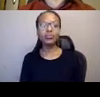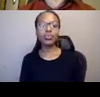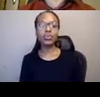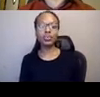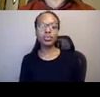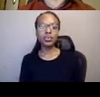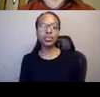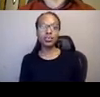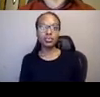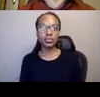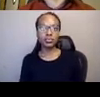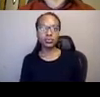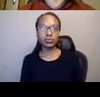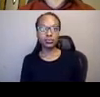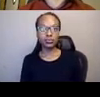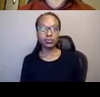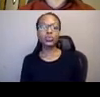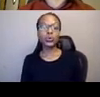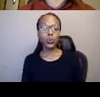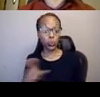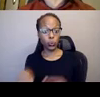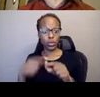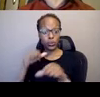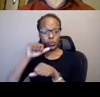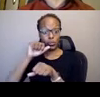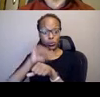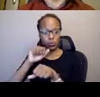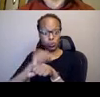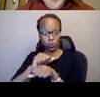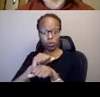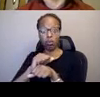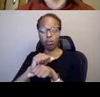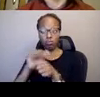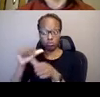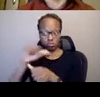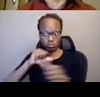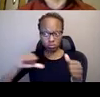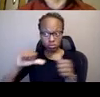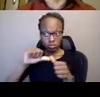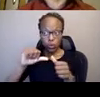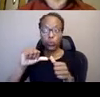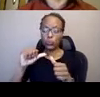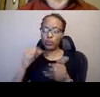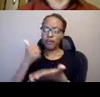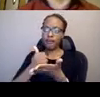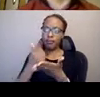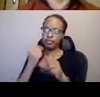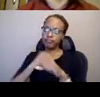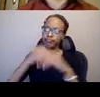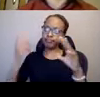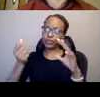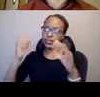really have an embodied understanding of how culture blend and work together. Next slide,